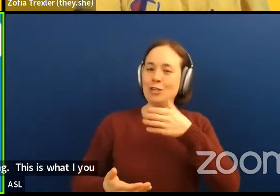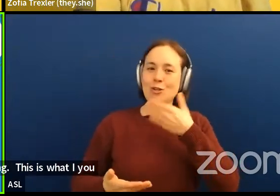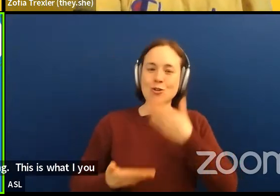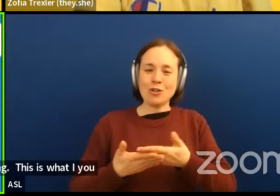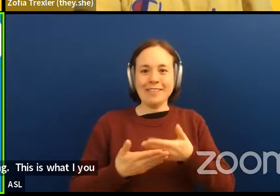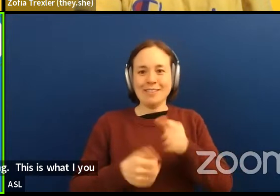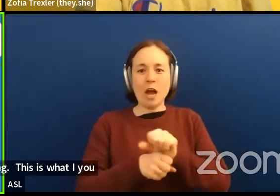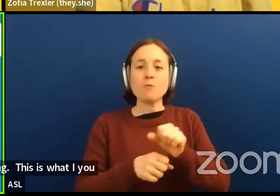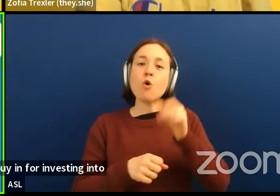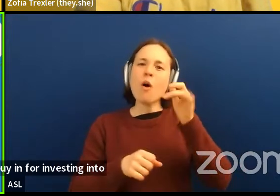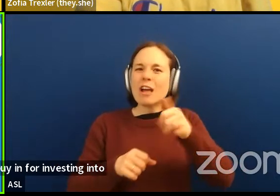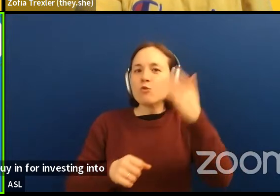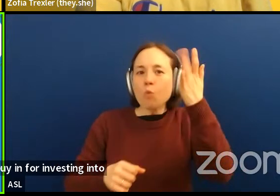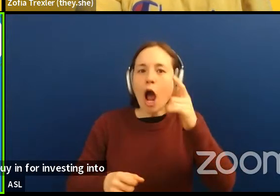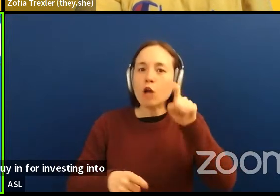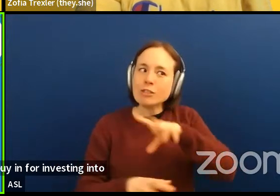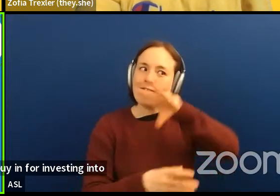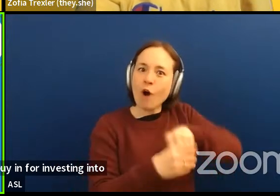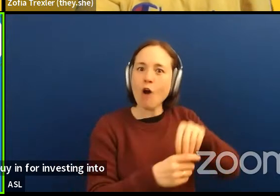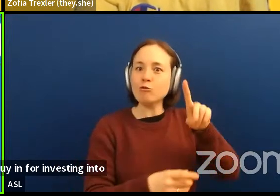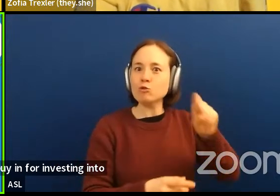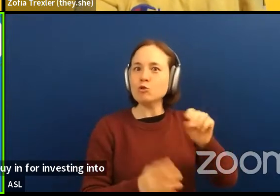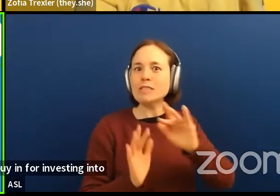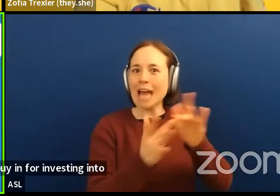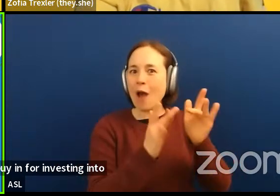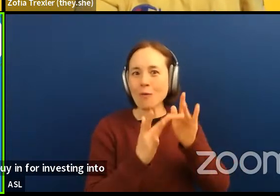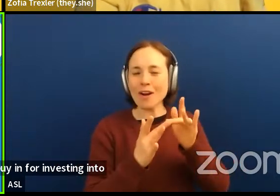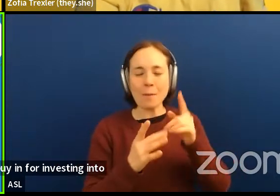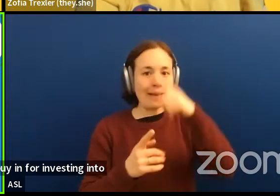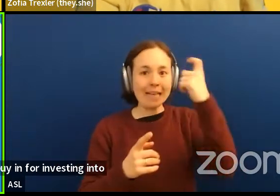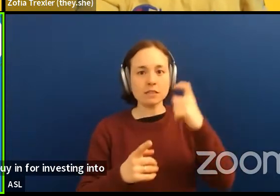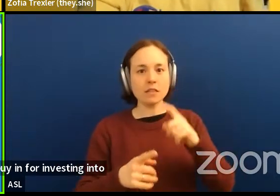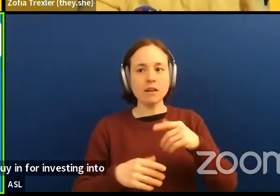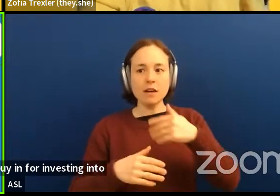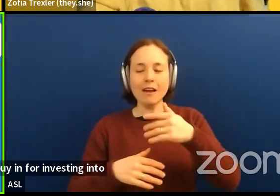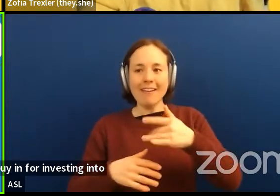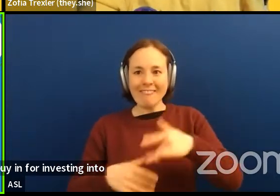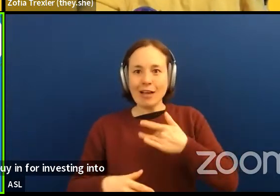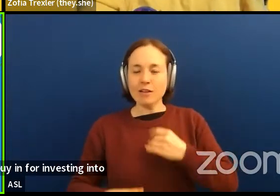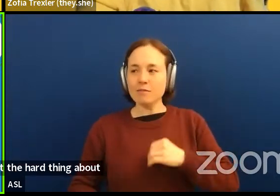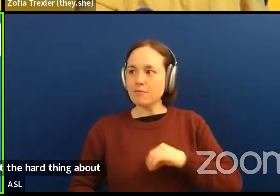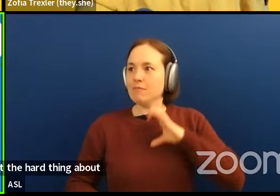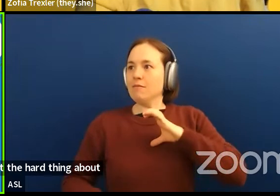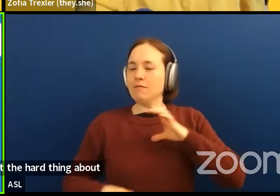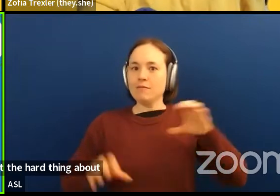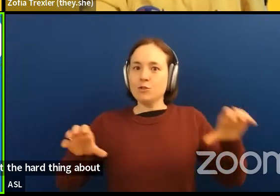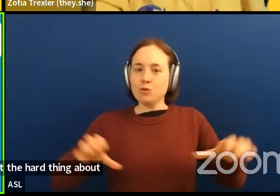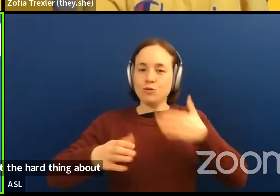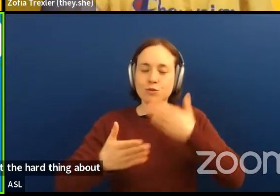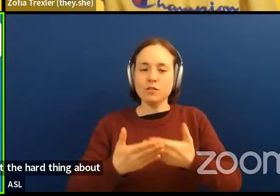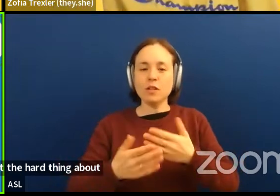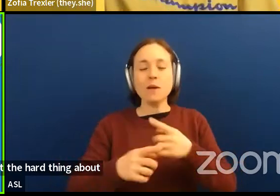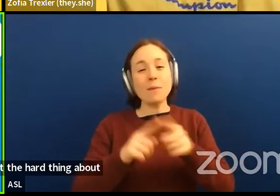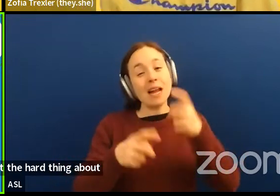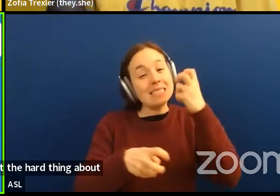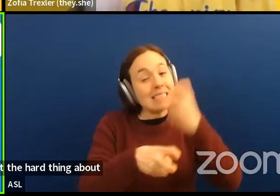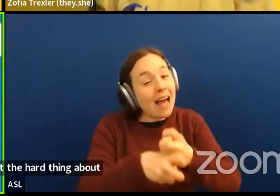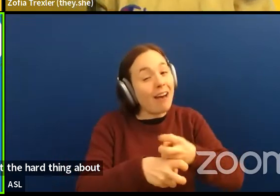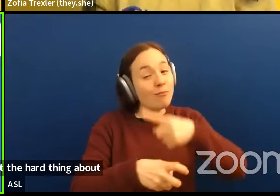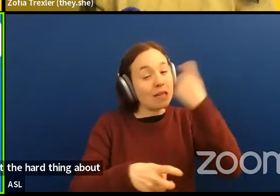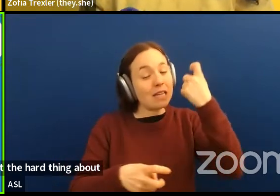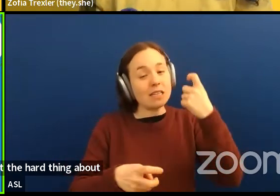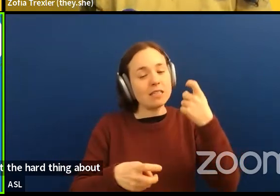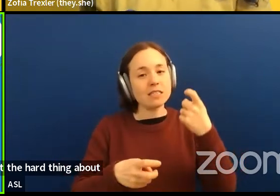network. But the other hard thing about that is advocates must understand what